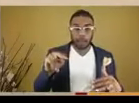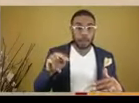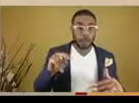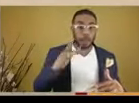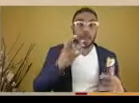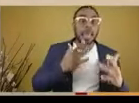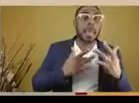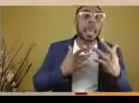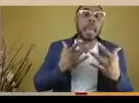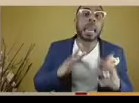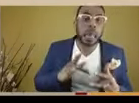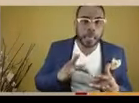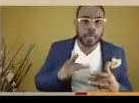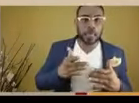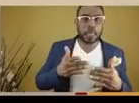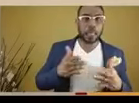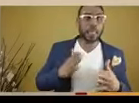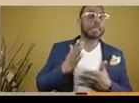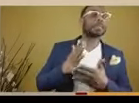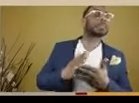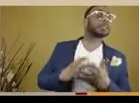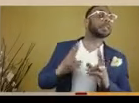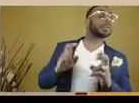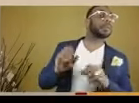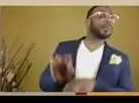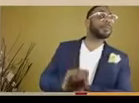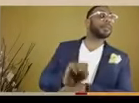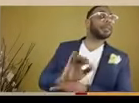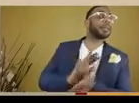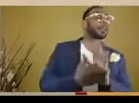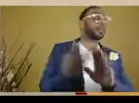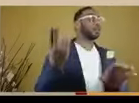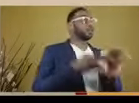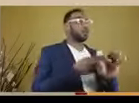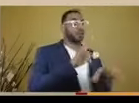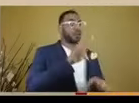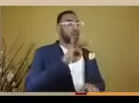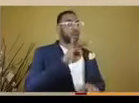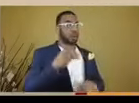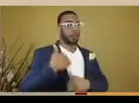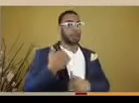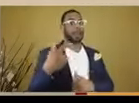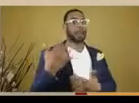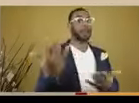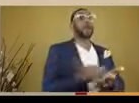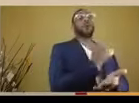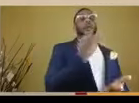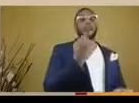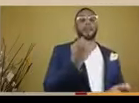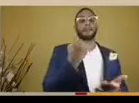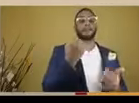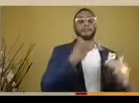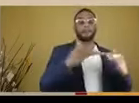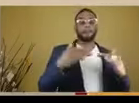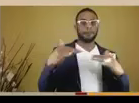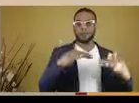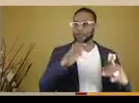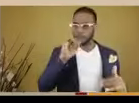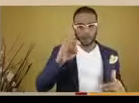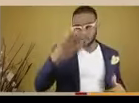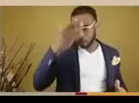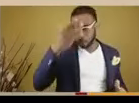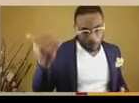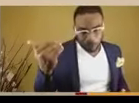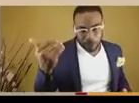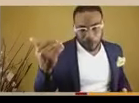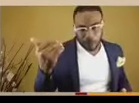reluctantly let some of the enslaved join the Union Army, and they won the Civil War. Don't ever forget,